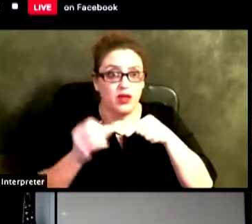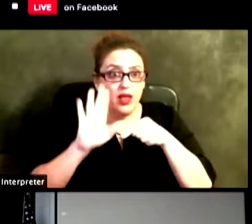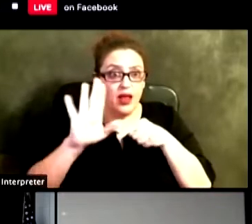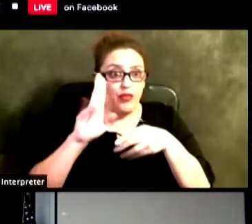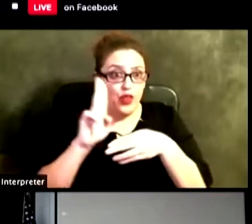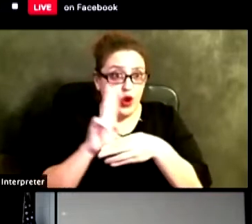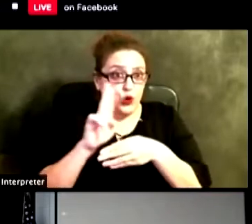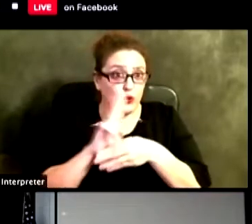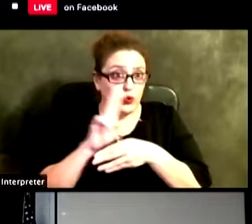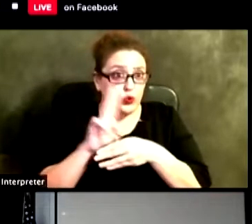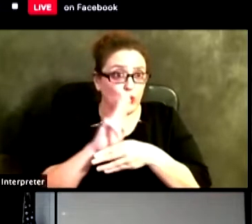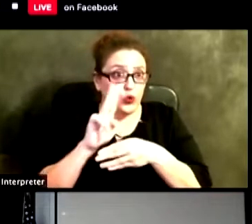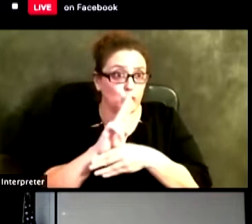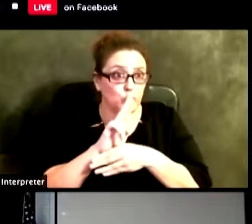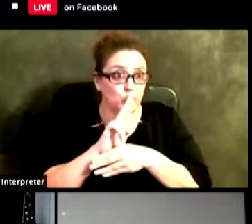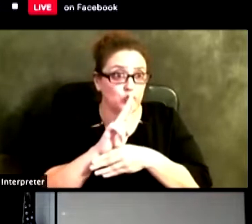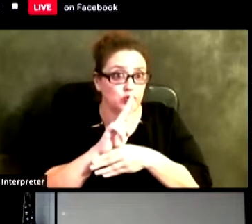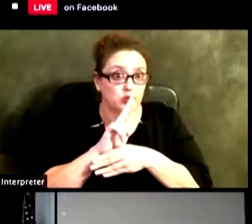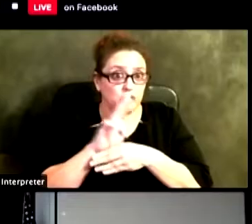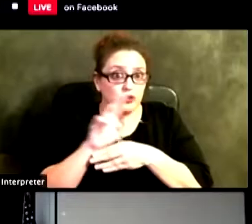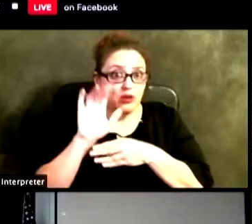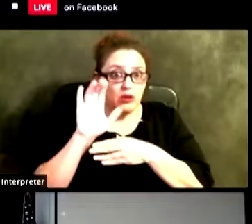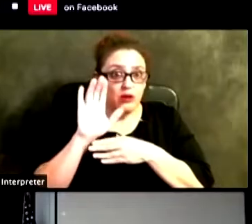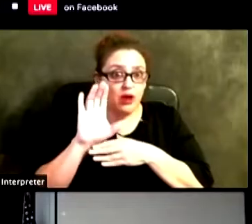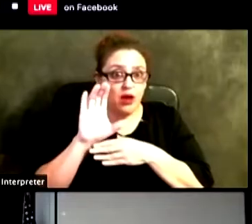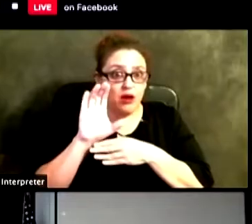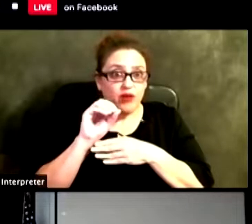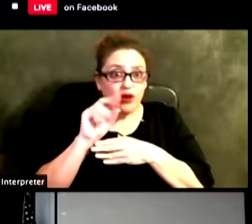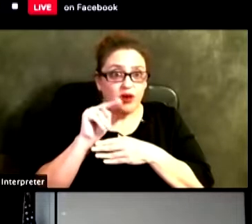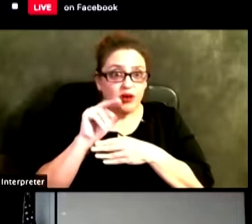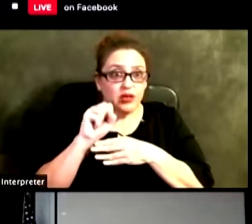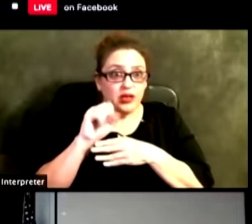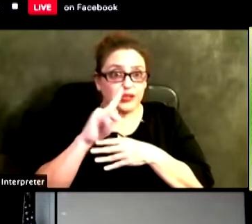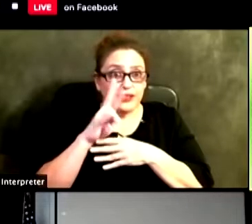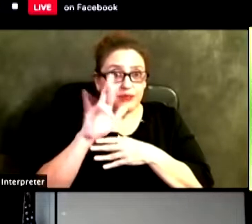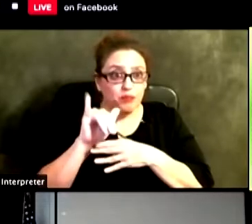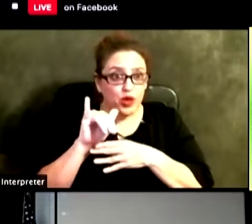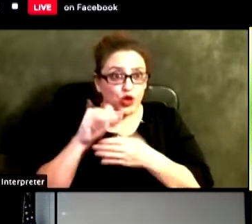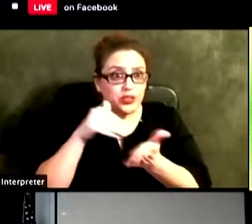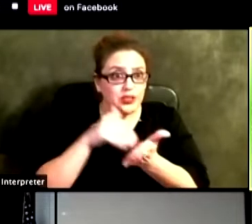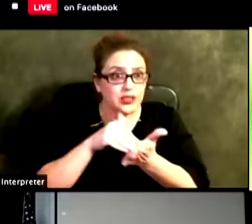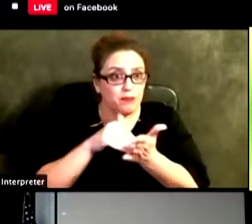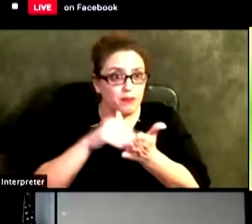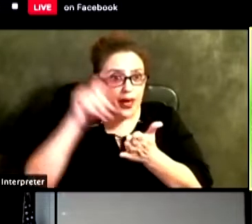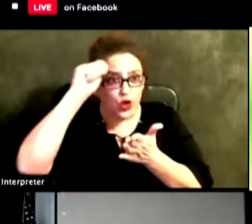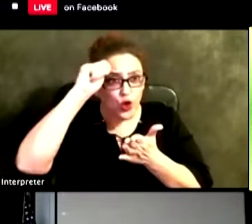of a conspiratorial medical theory. Lou,